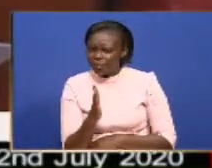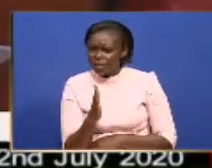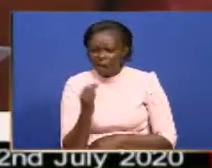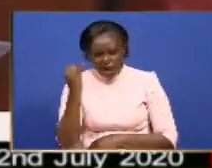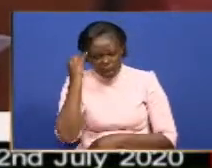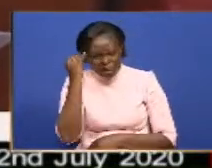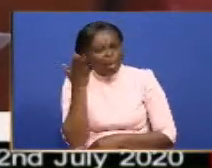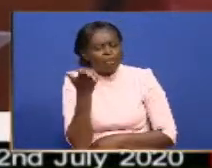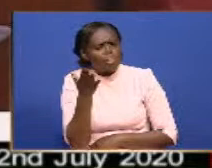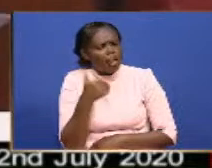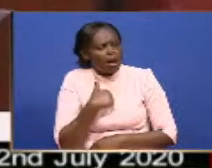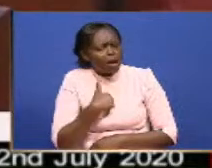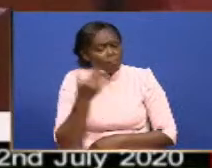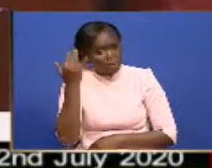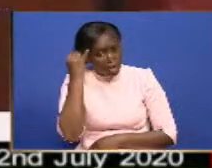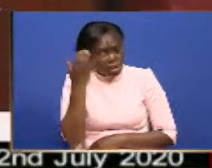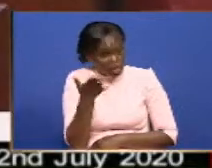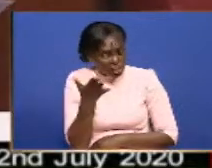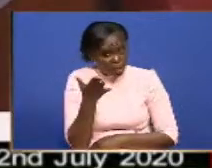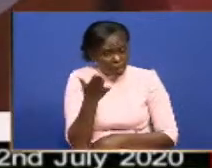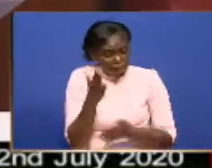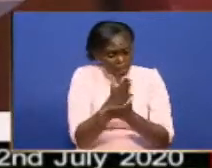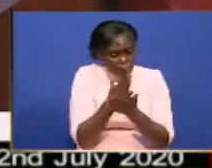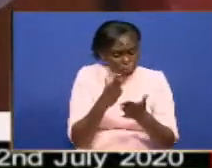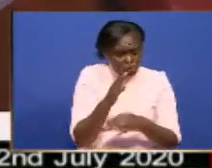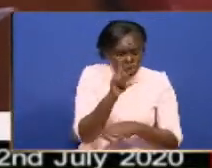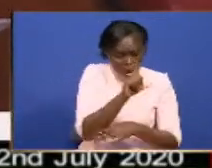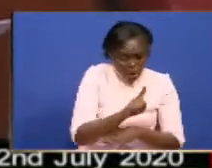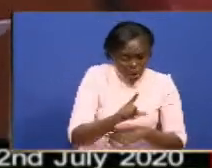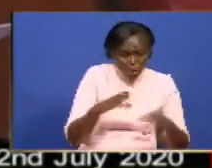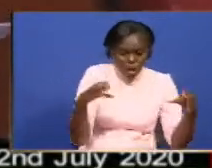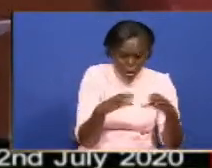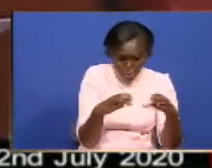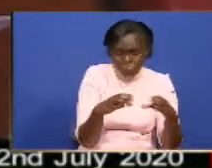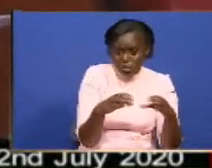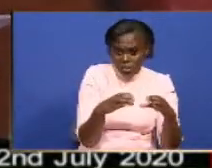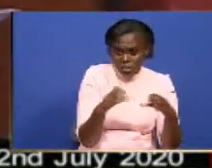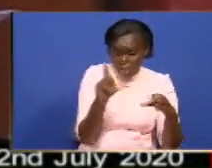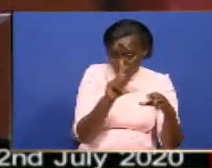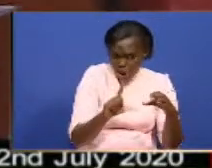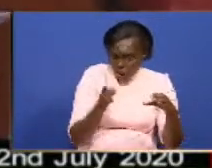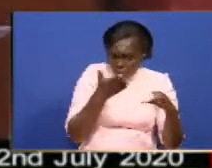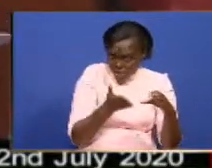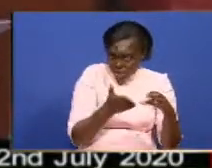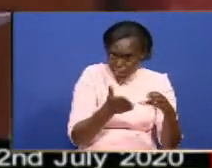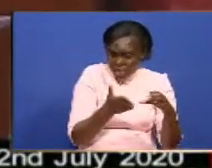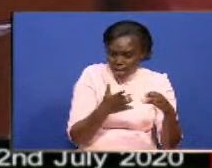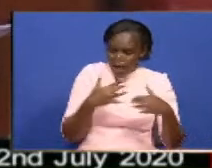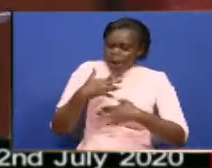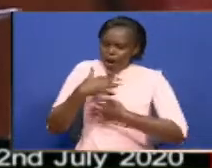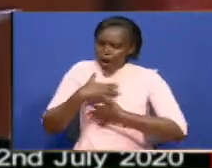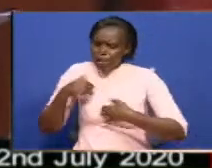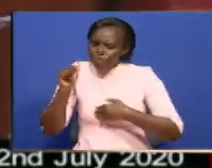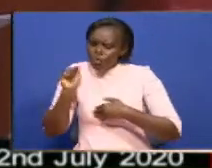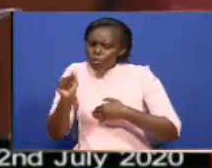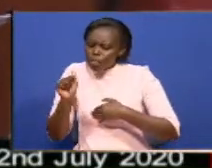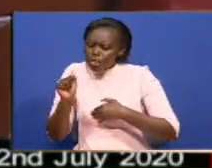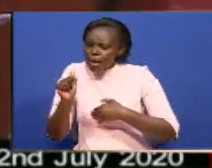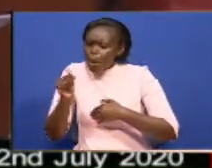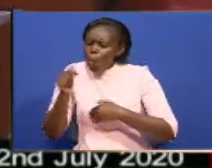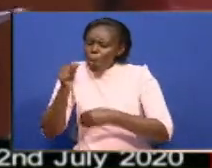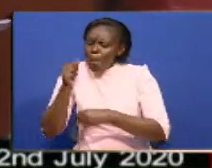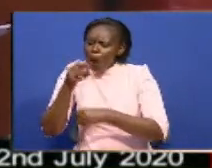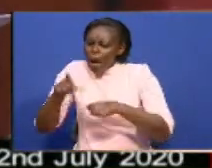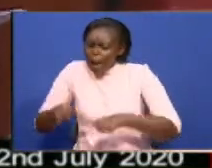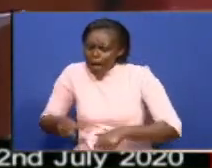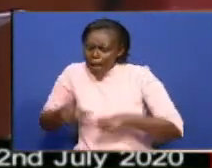notion, especially amongst the communities that are hosting refugees, that refugees are actually treated better